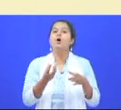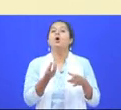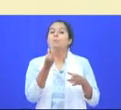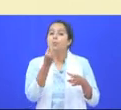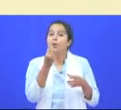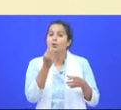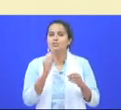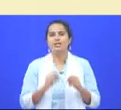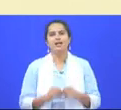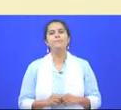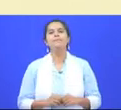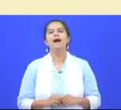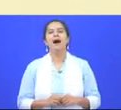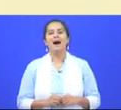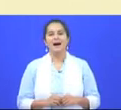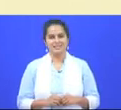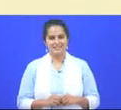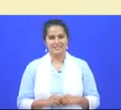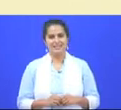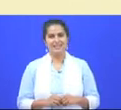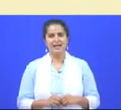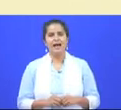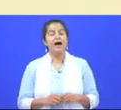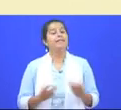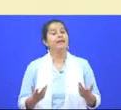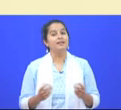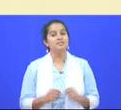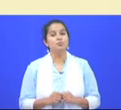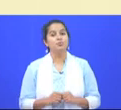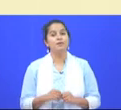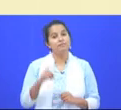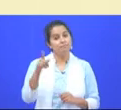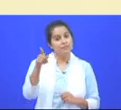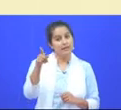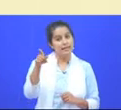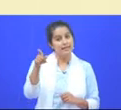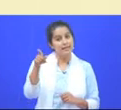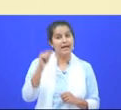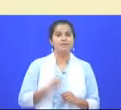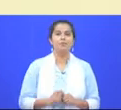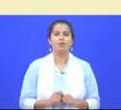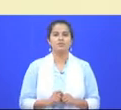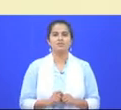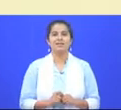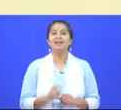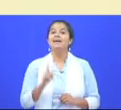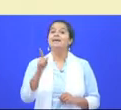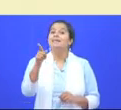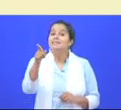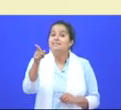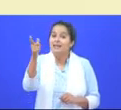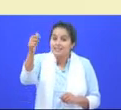petikayam bhojanam asti? And the answer would be, in that box.